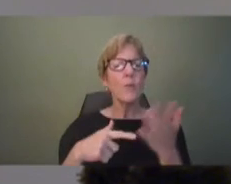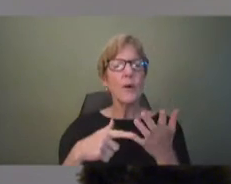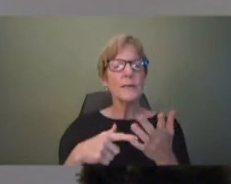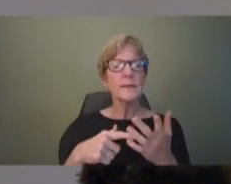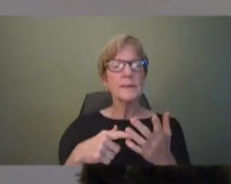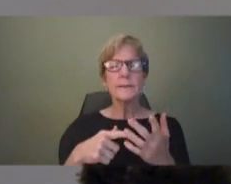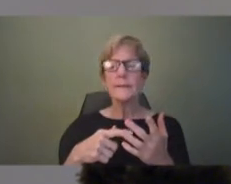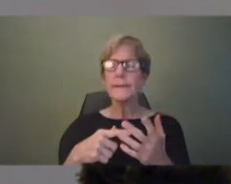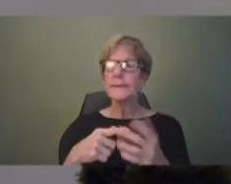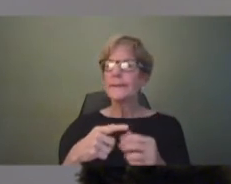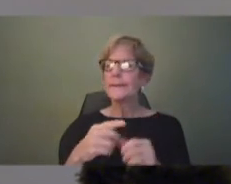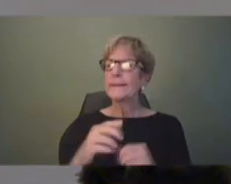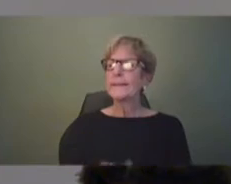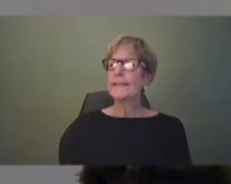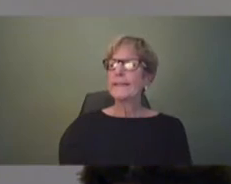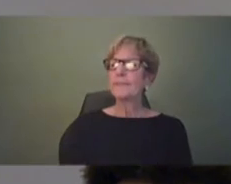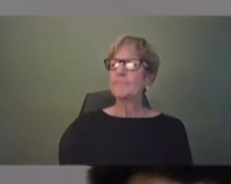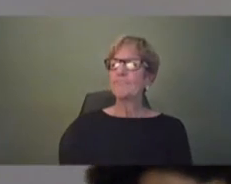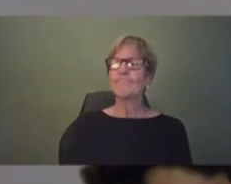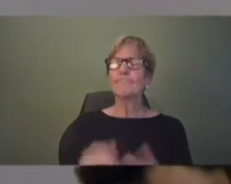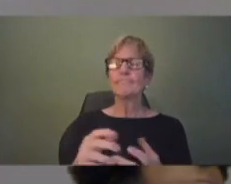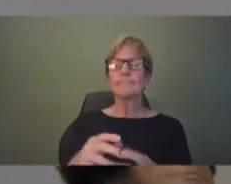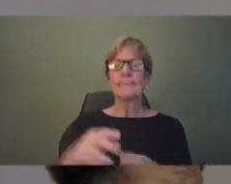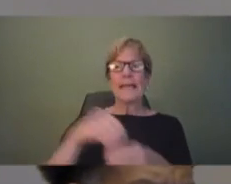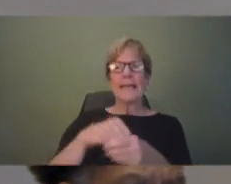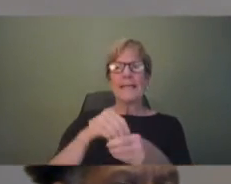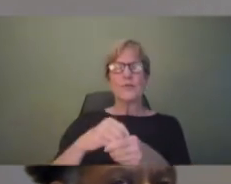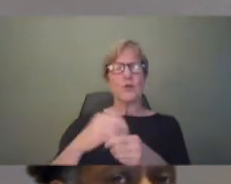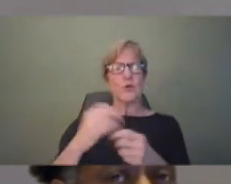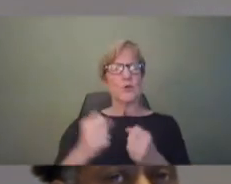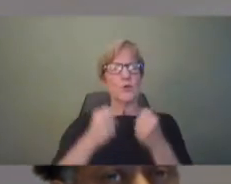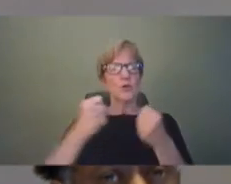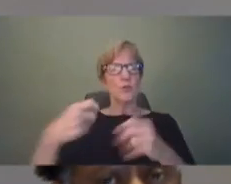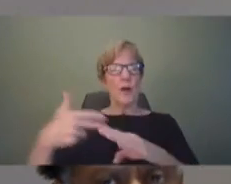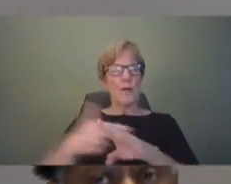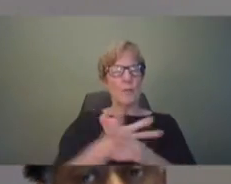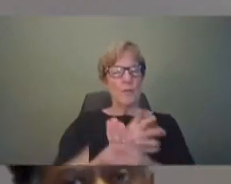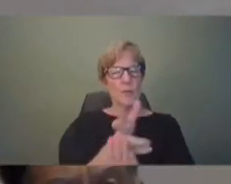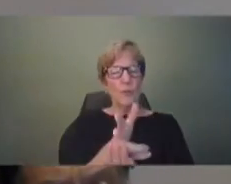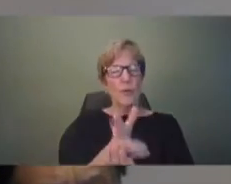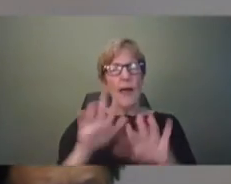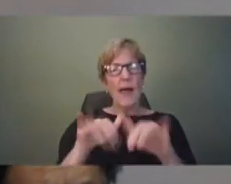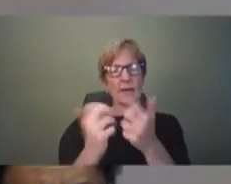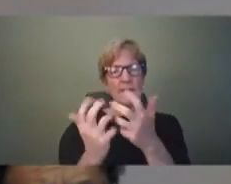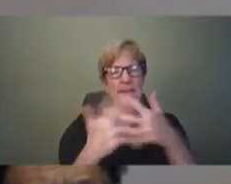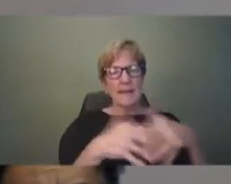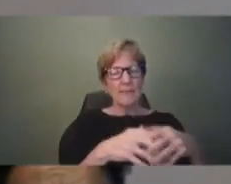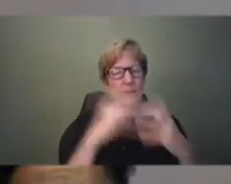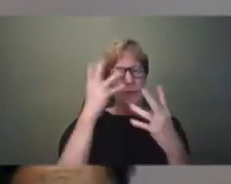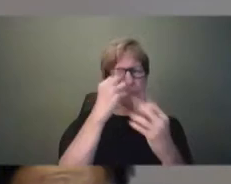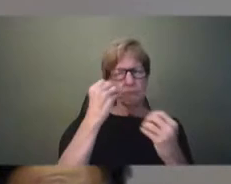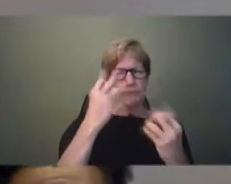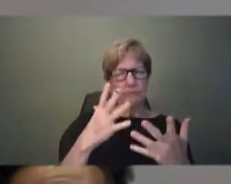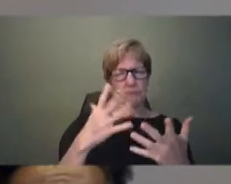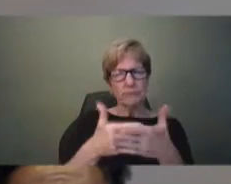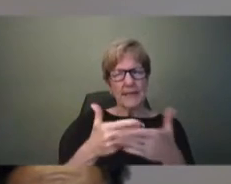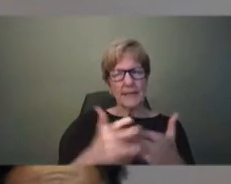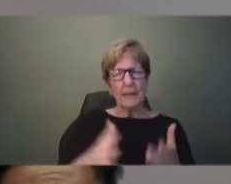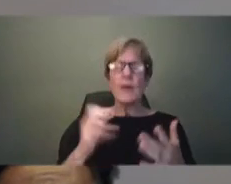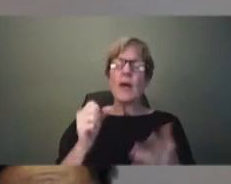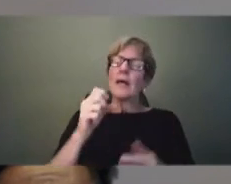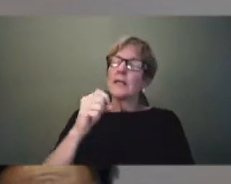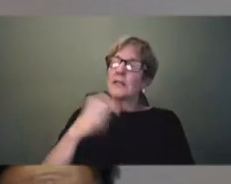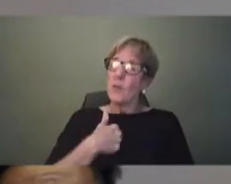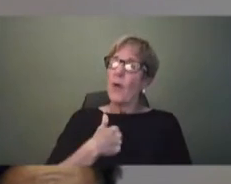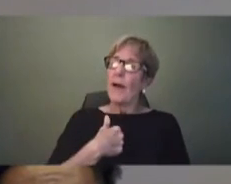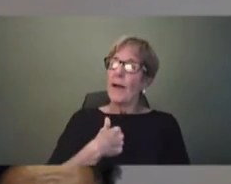drivethru what that would create and how that would even fit aesthetically within the neighborhood so I have a couple of